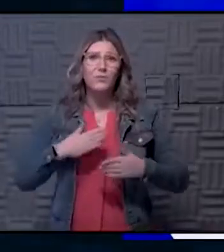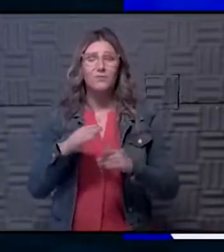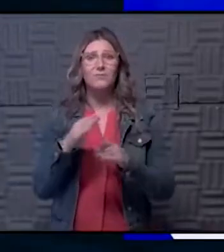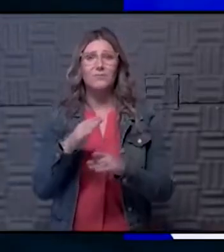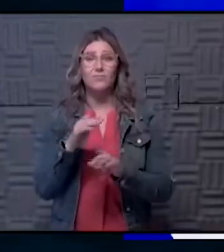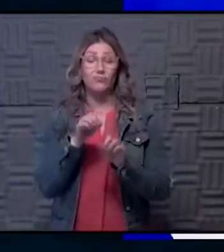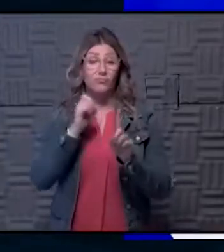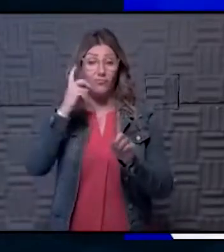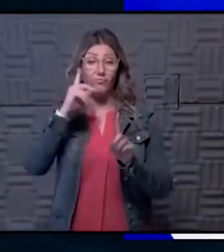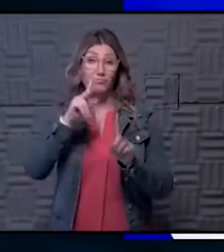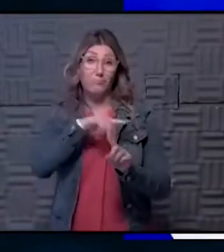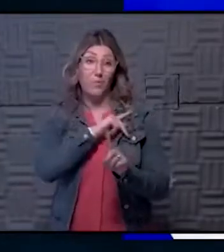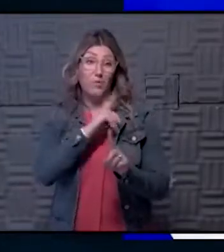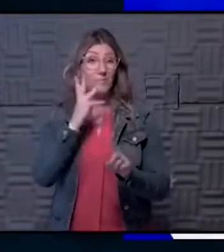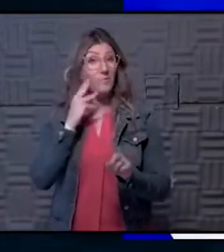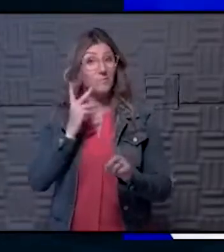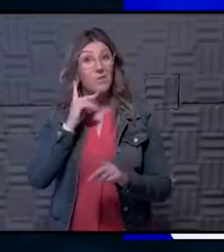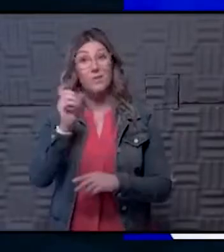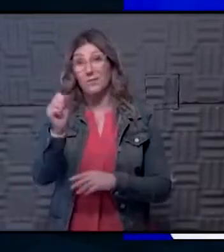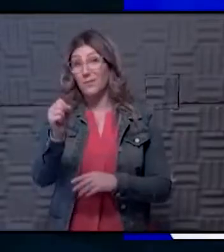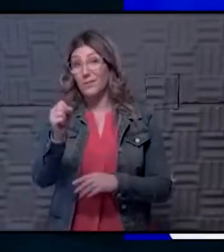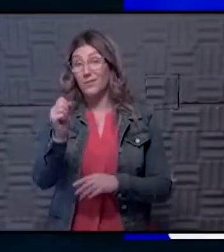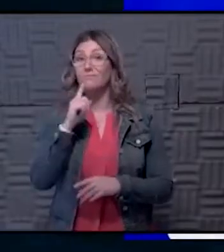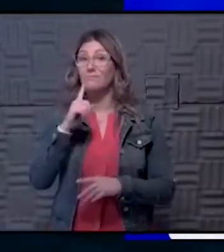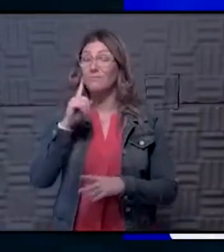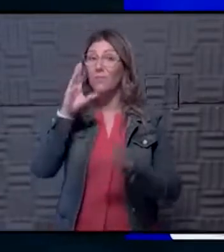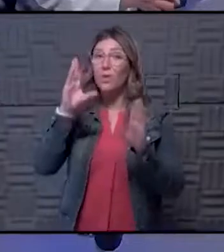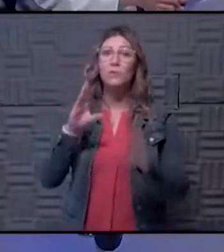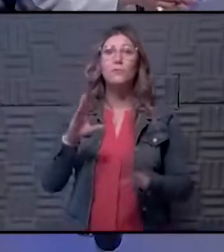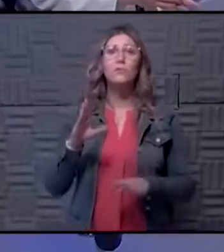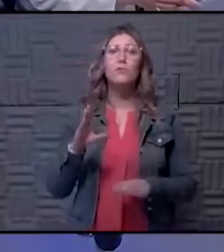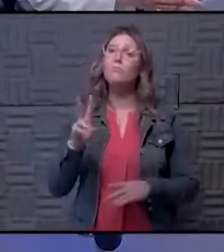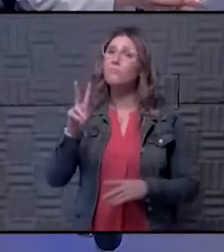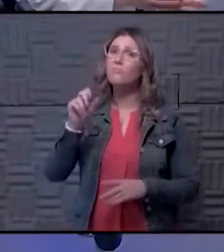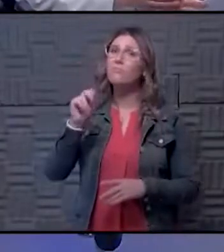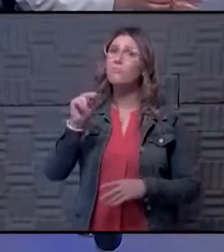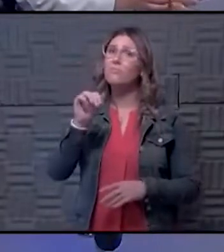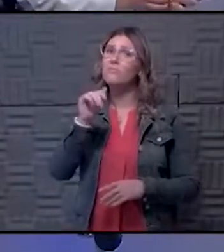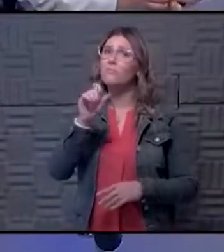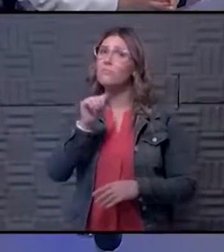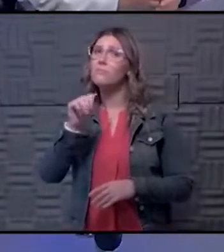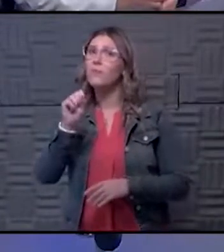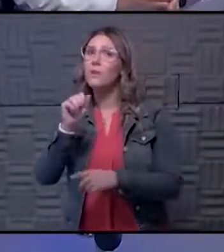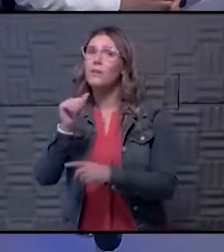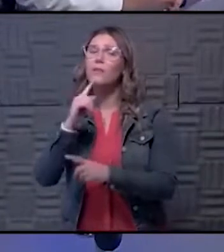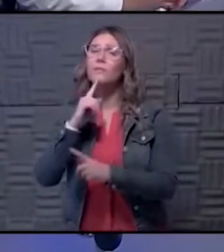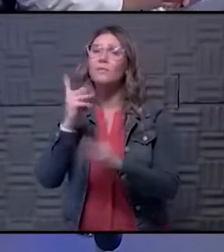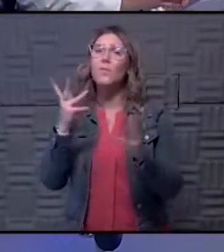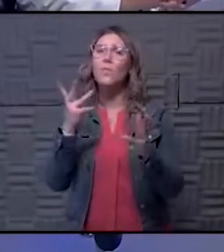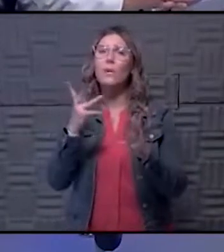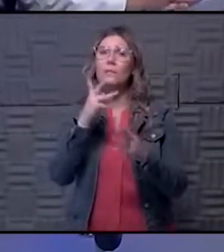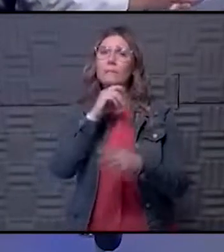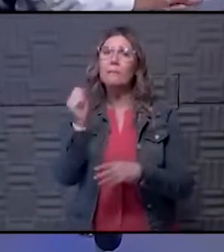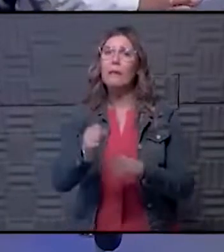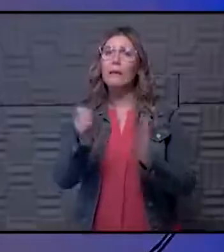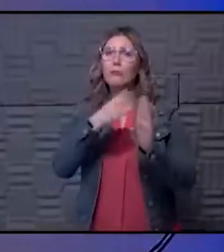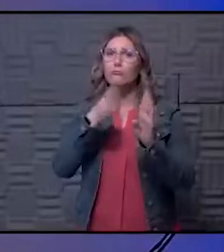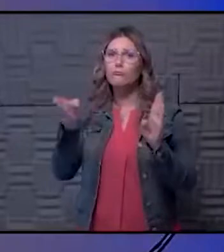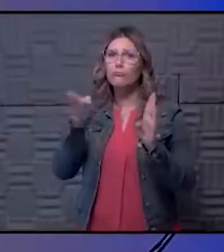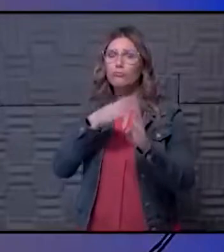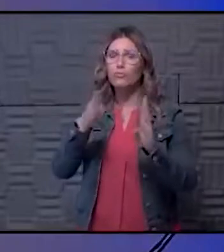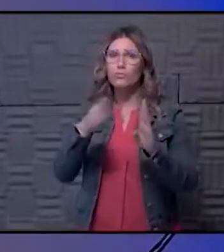personal experience. Yeah, that's awesome. So, Vanessa, what is the age range? What do you have to be to be a volunteer?